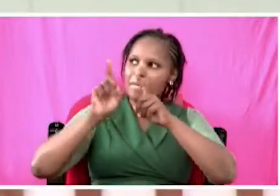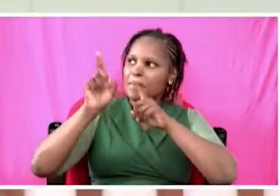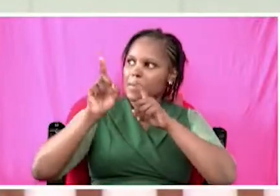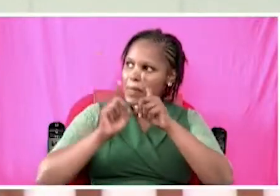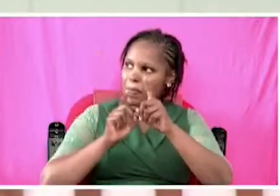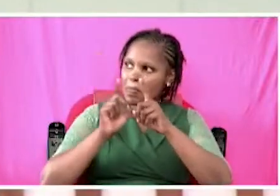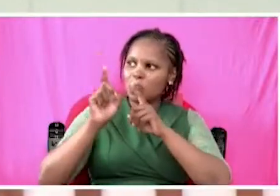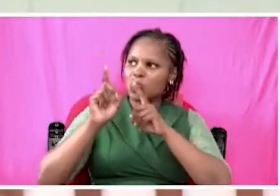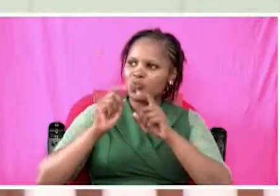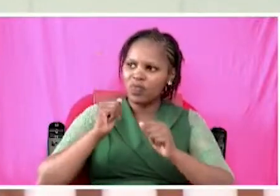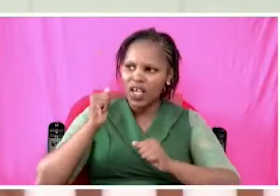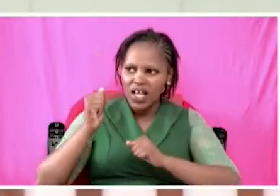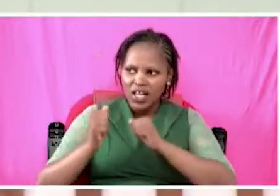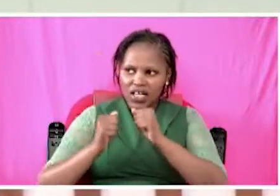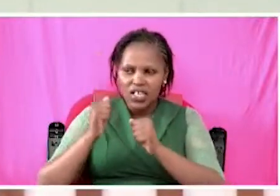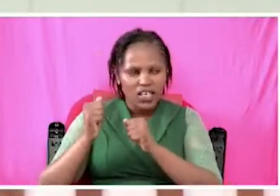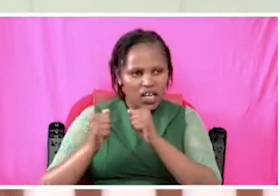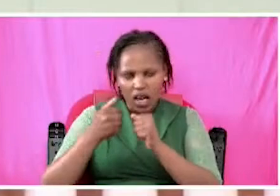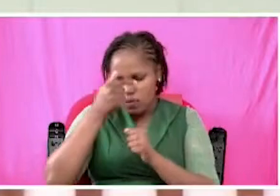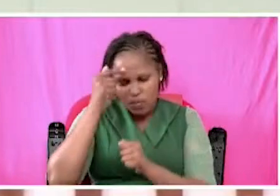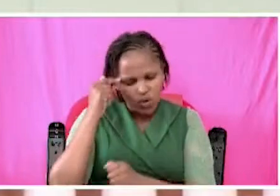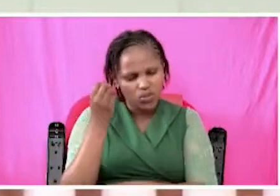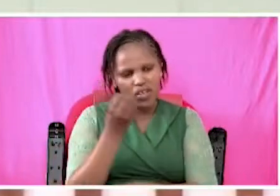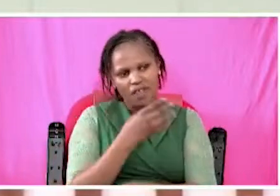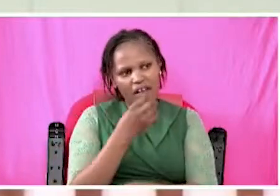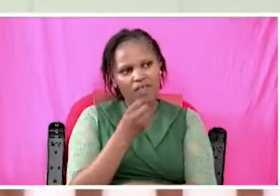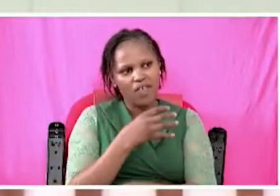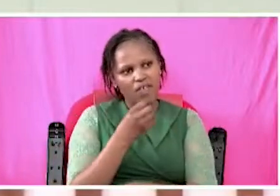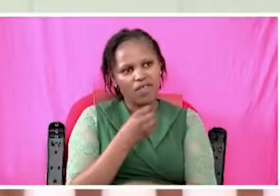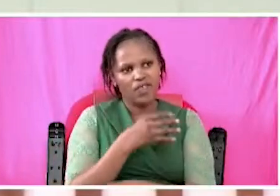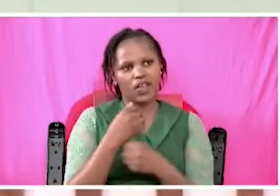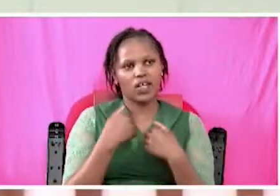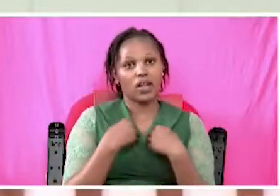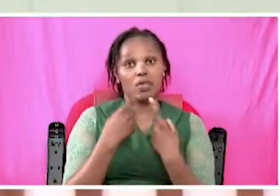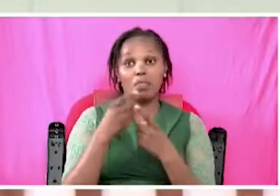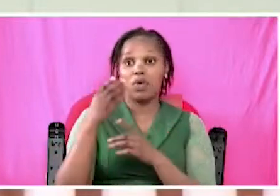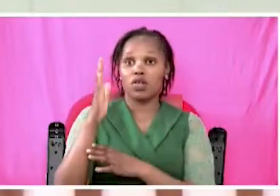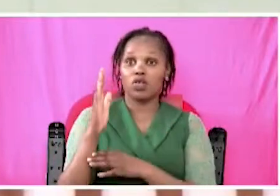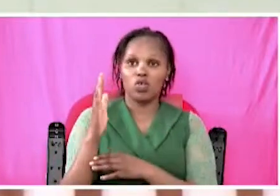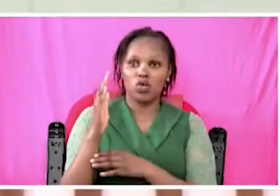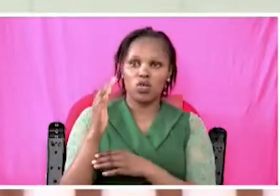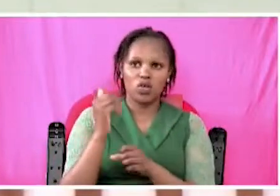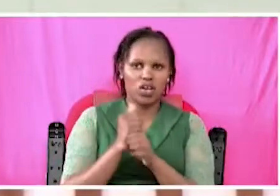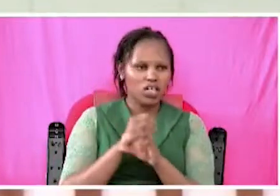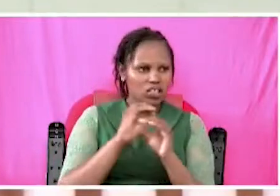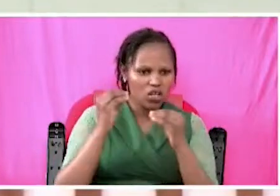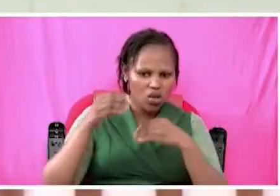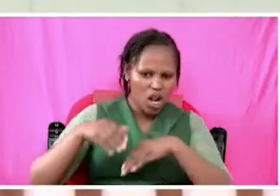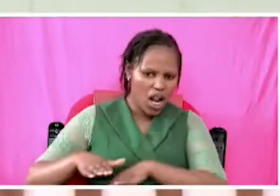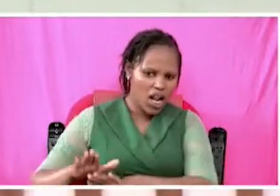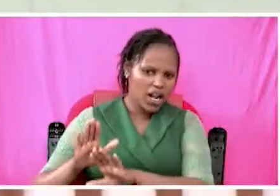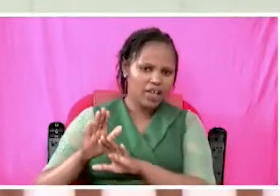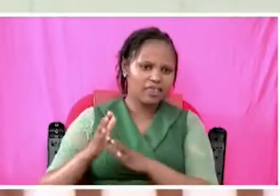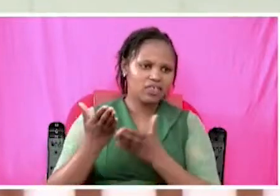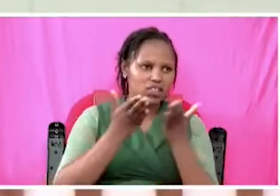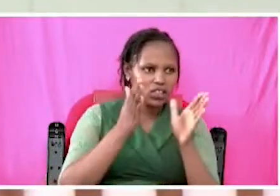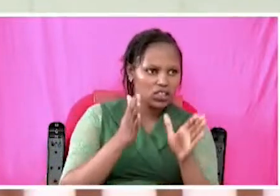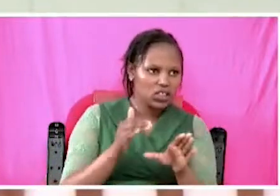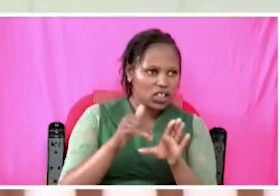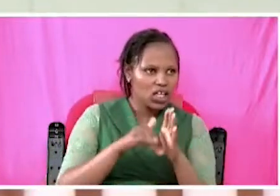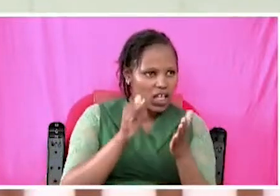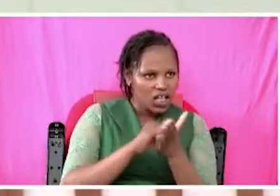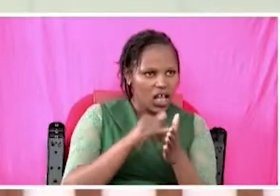He ran because he was afraid. But God does not leave his servants. Even in that